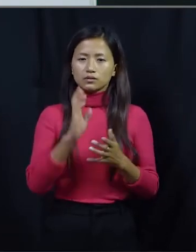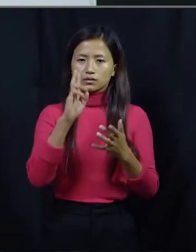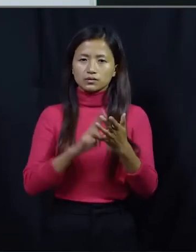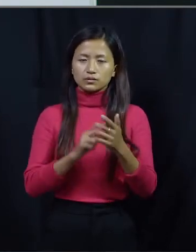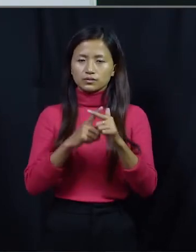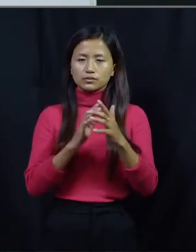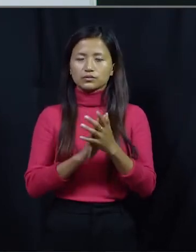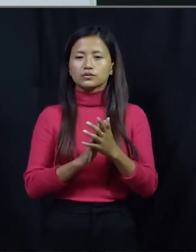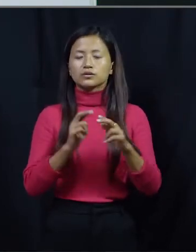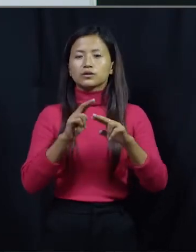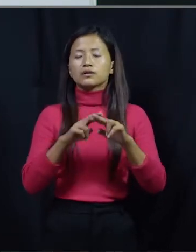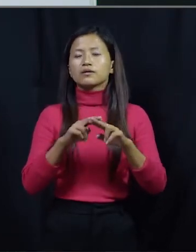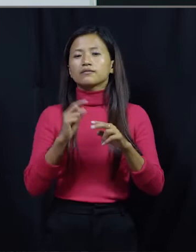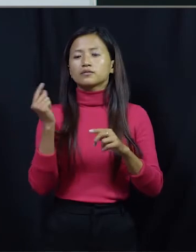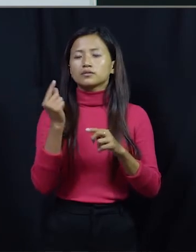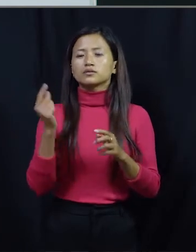into function.